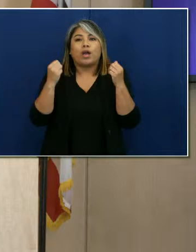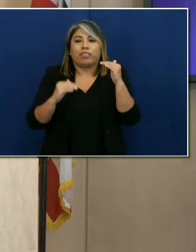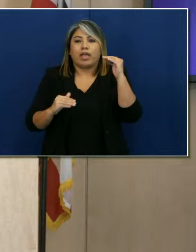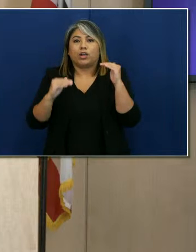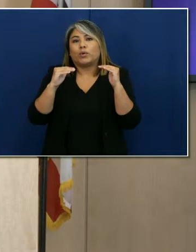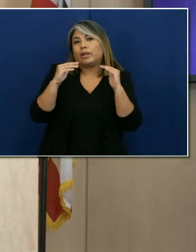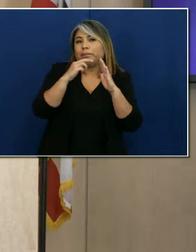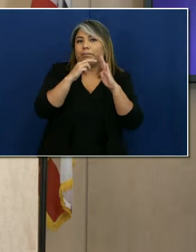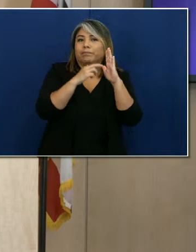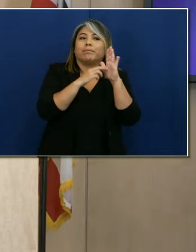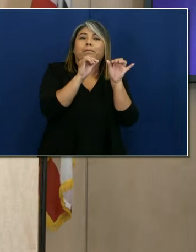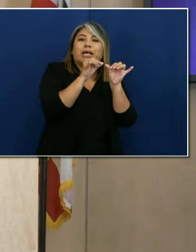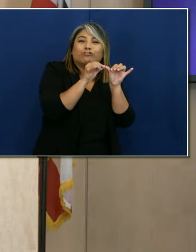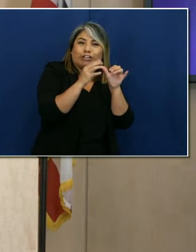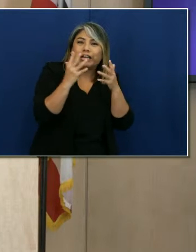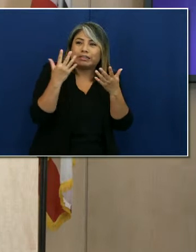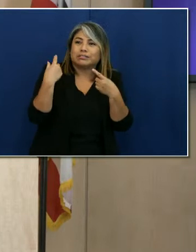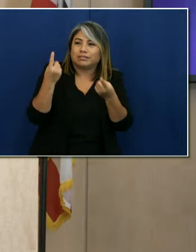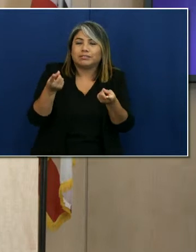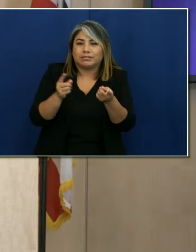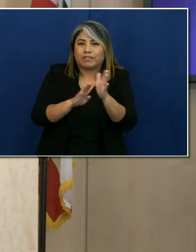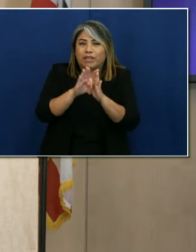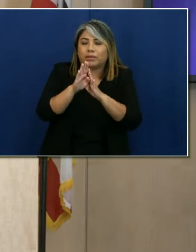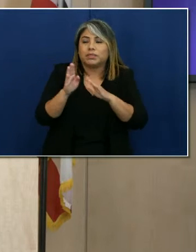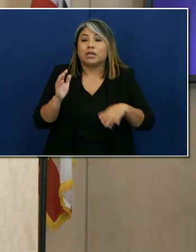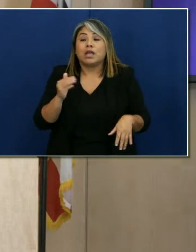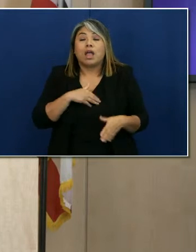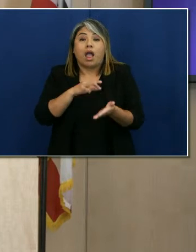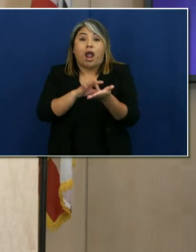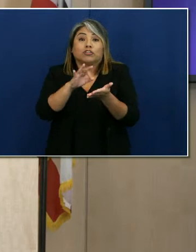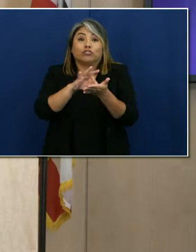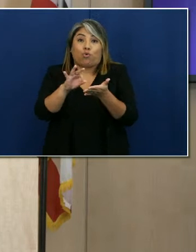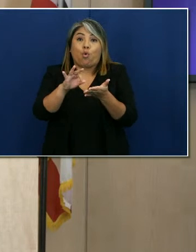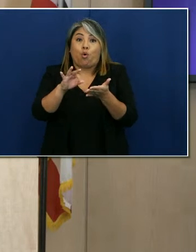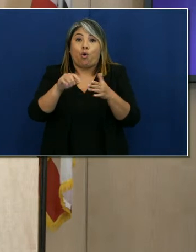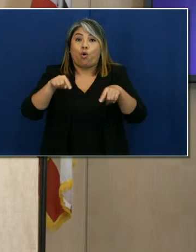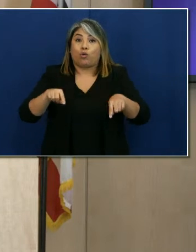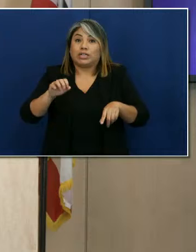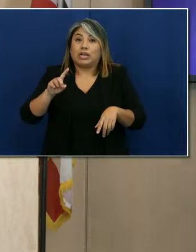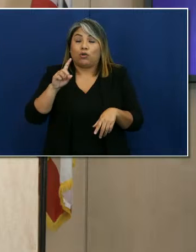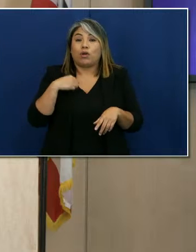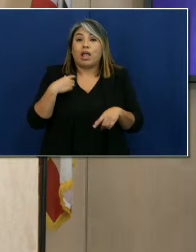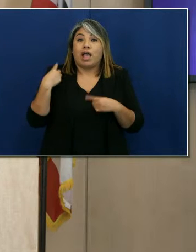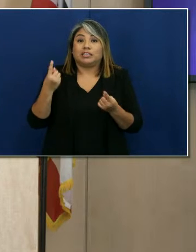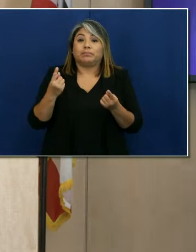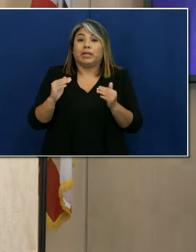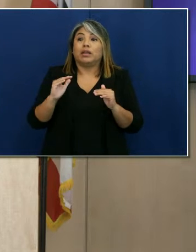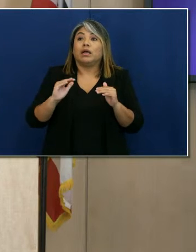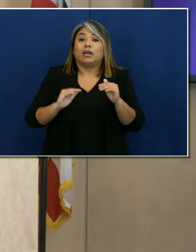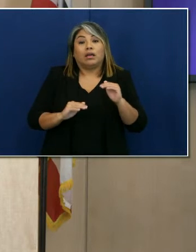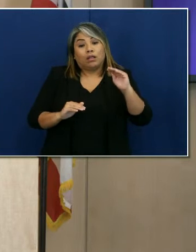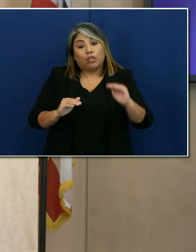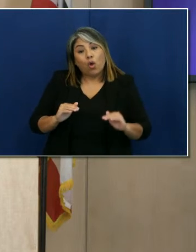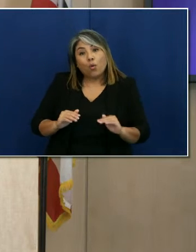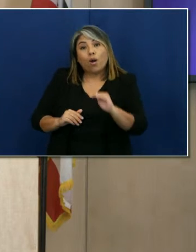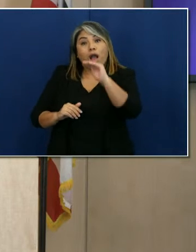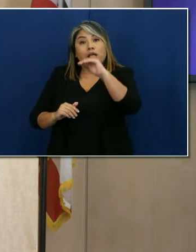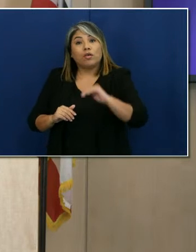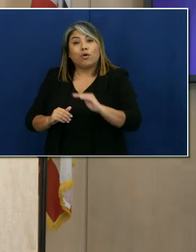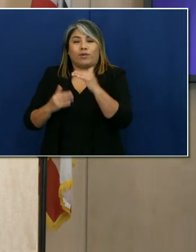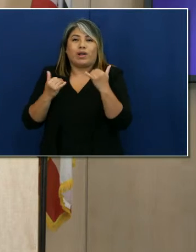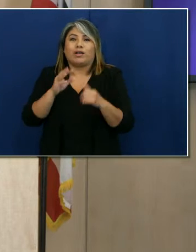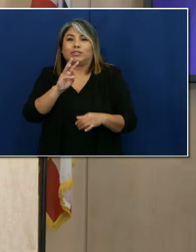metric has been developed, our score has been lower, it's been higher, and right now it's